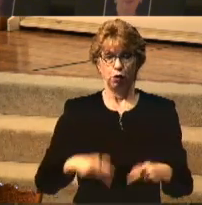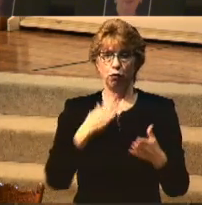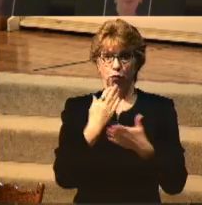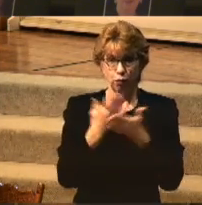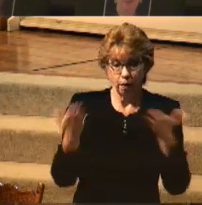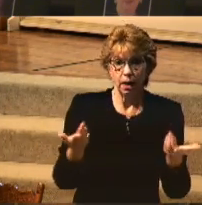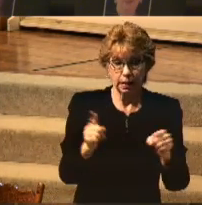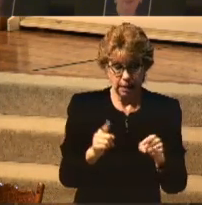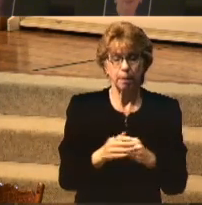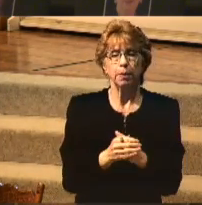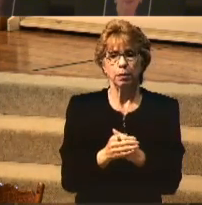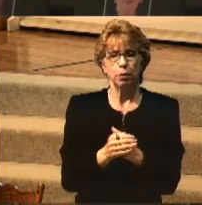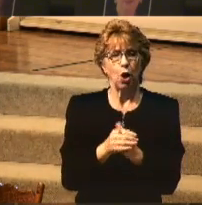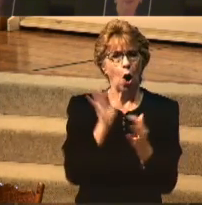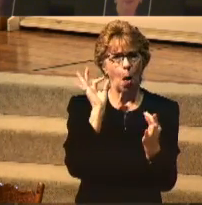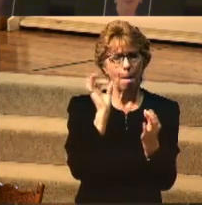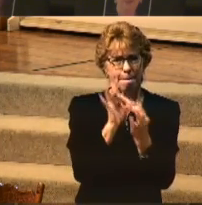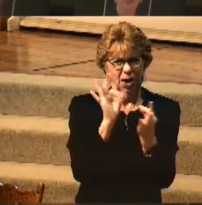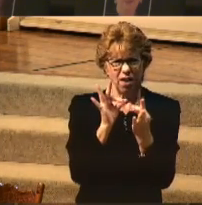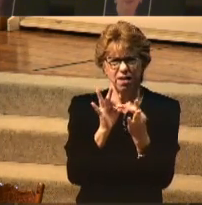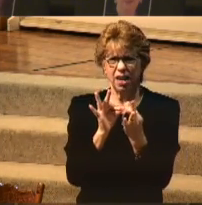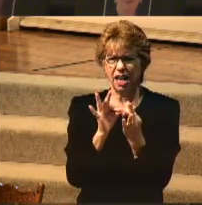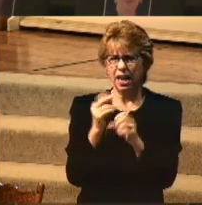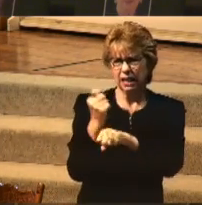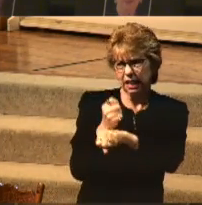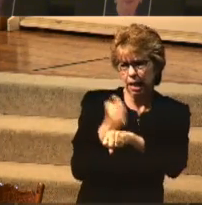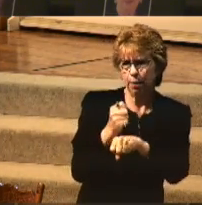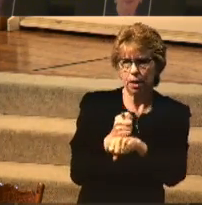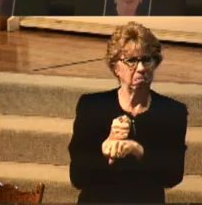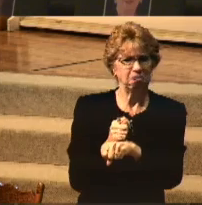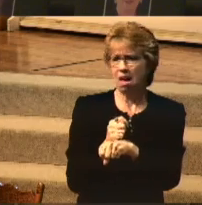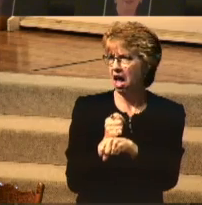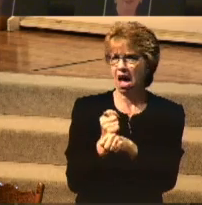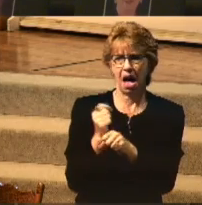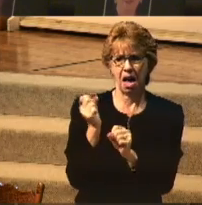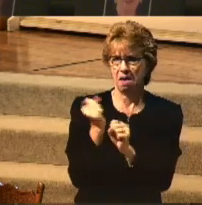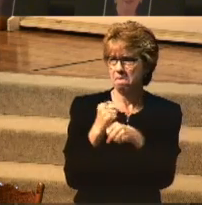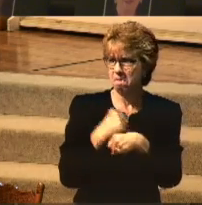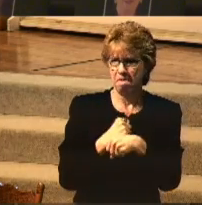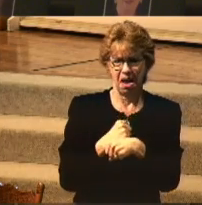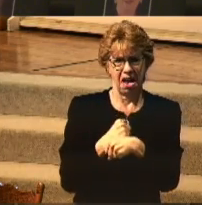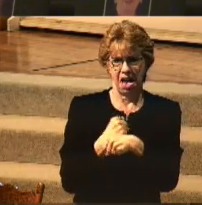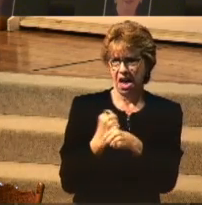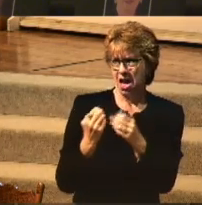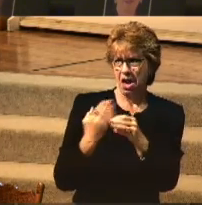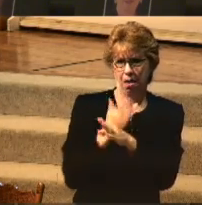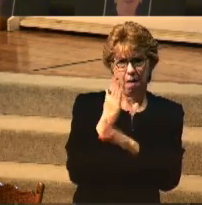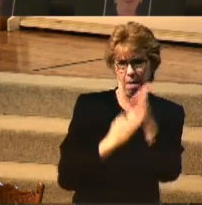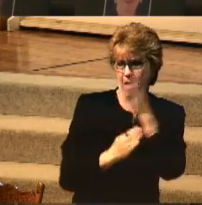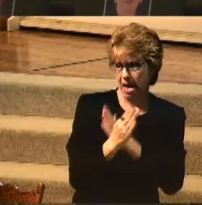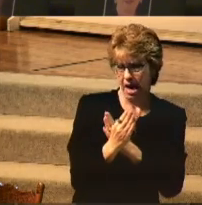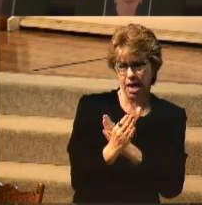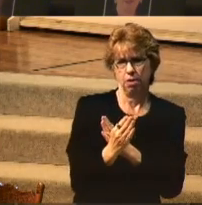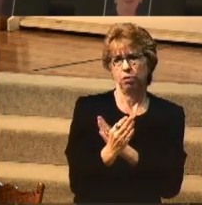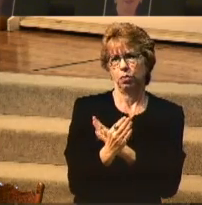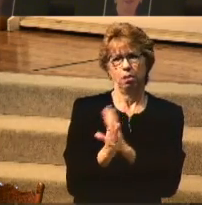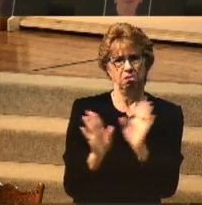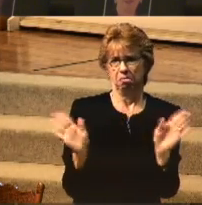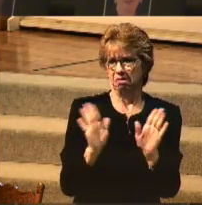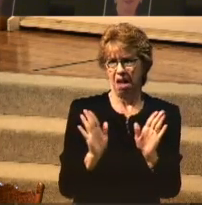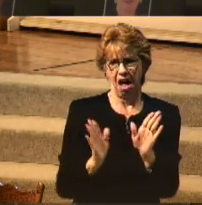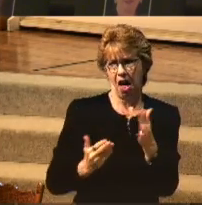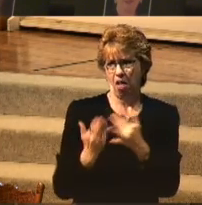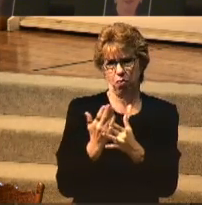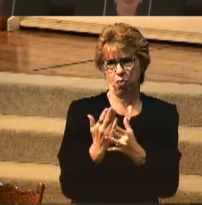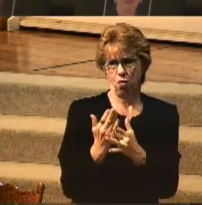by a greater and more perfect tabernacle, not made with hands, that is to say, not of this building, neither by the blood of goats